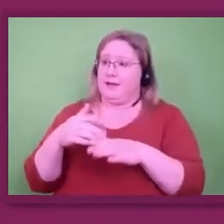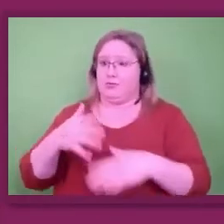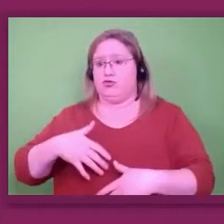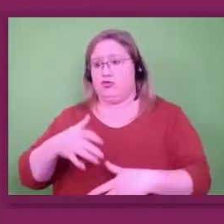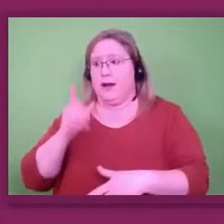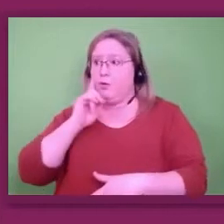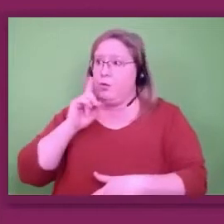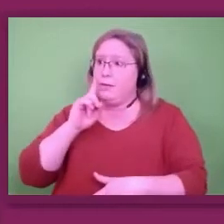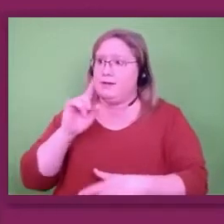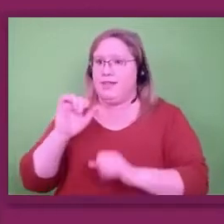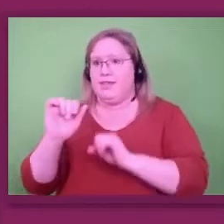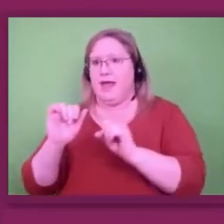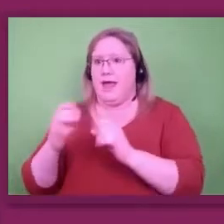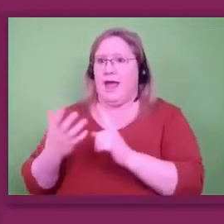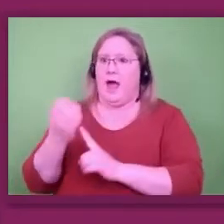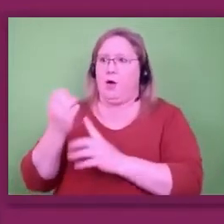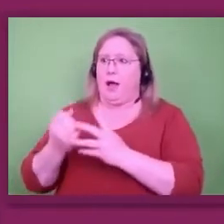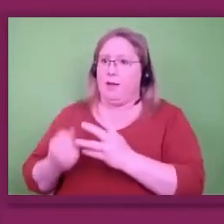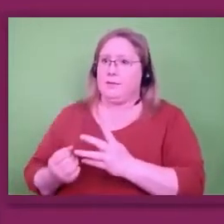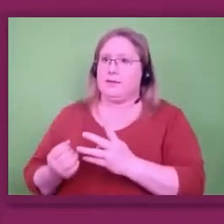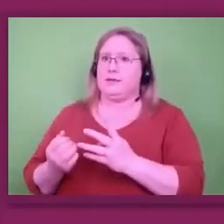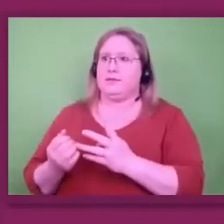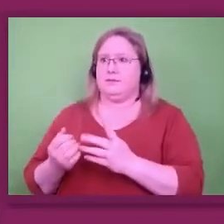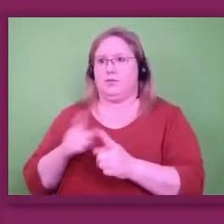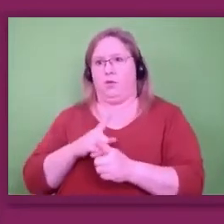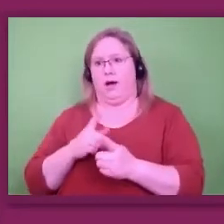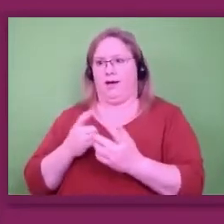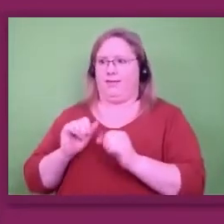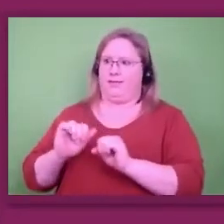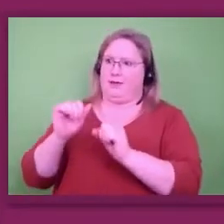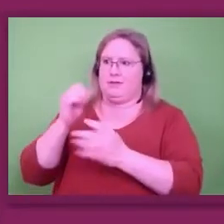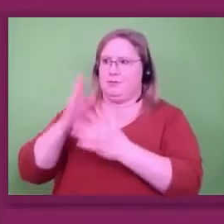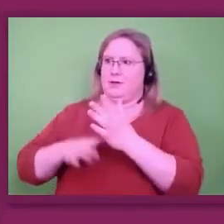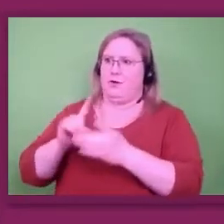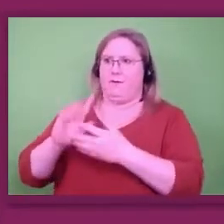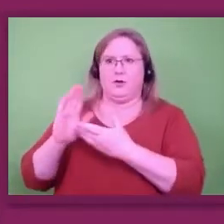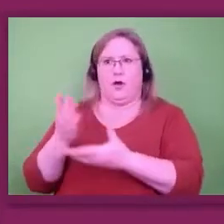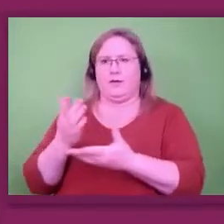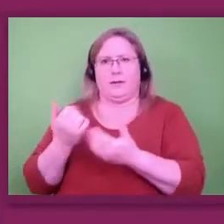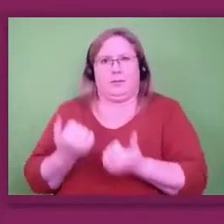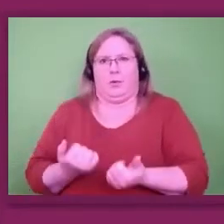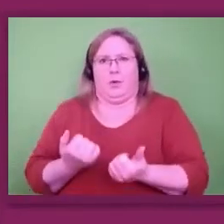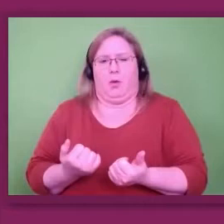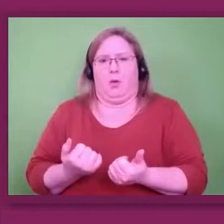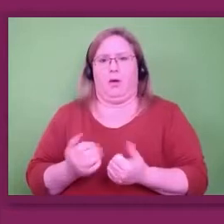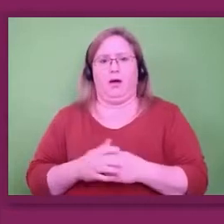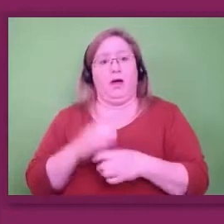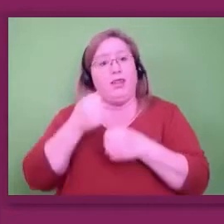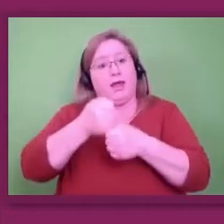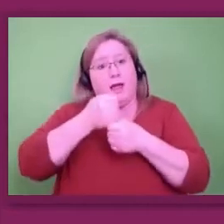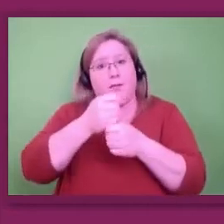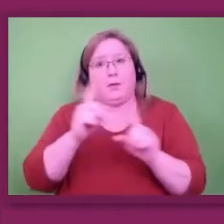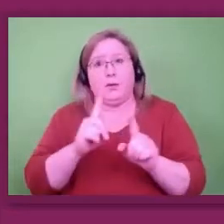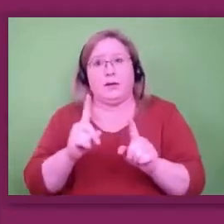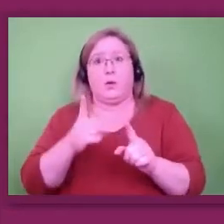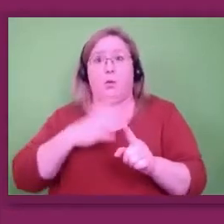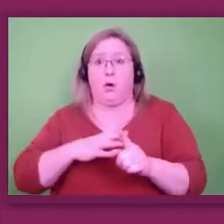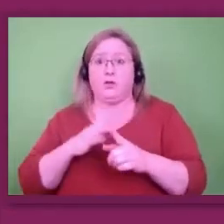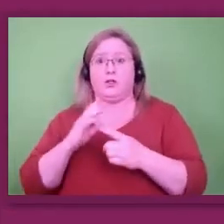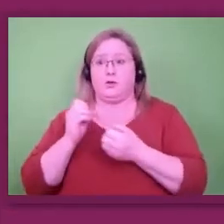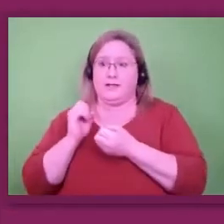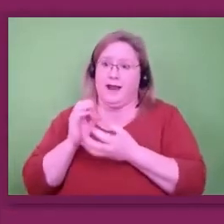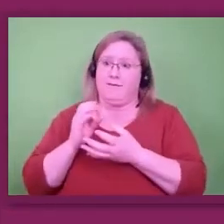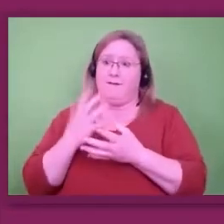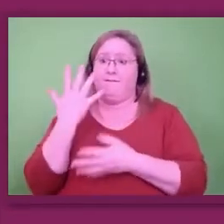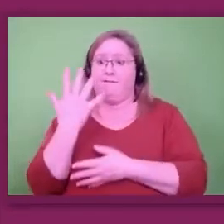experiencing that service. The campaign itself is about delivering on all our 5 key pledges, and it's